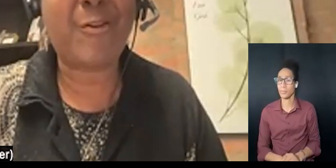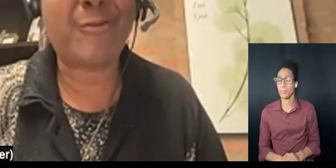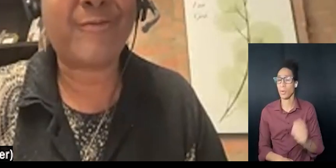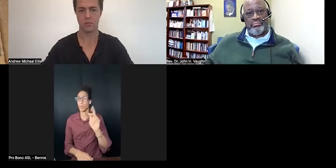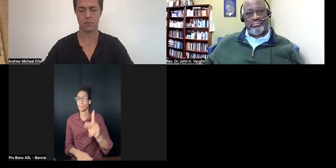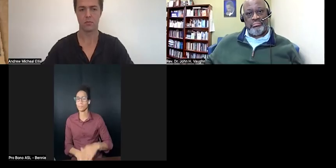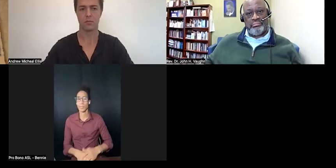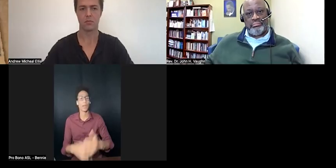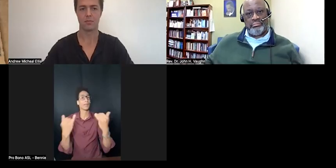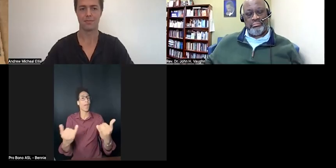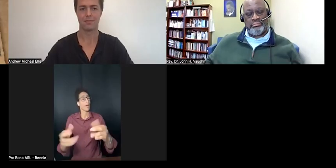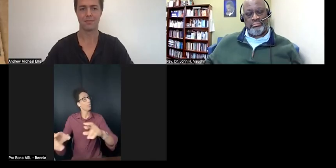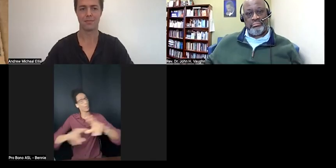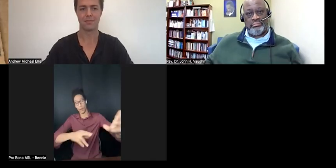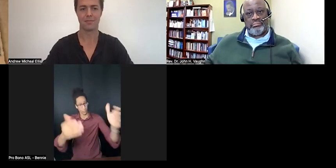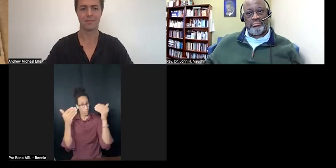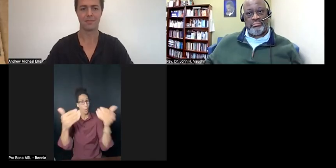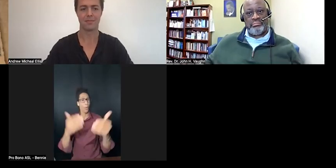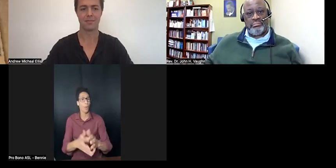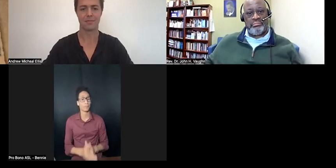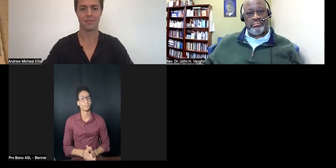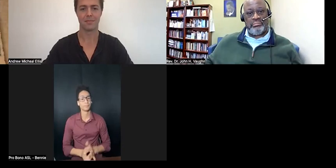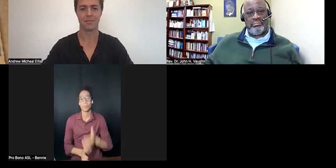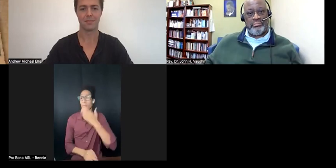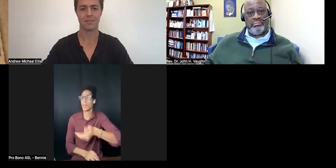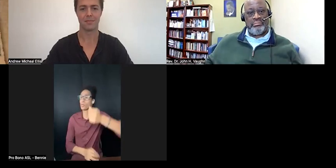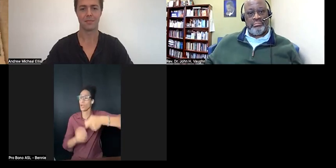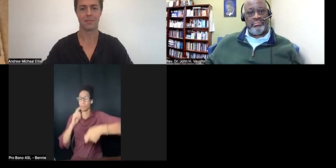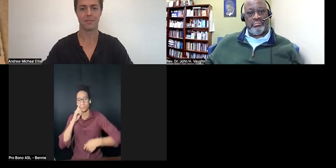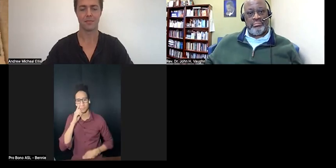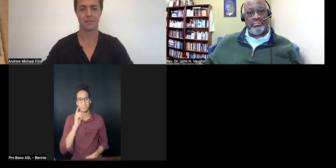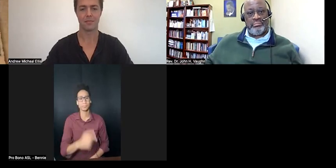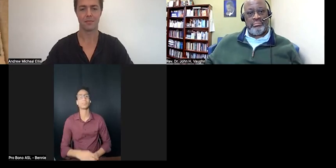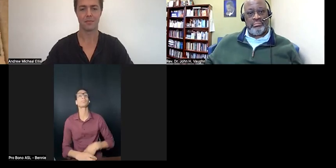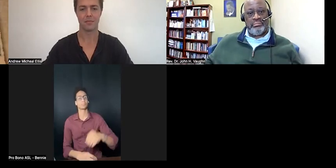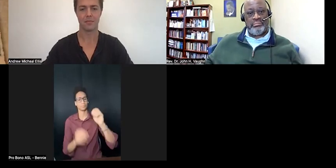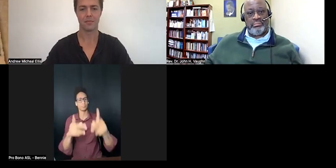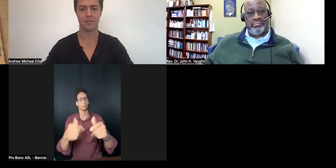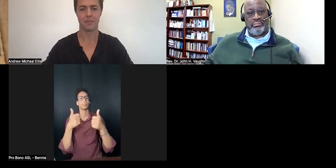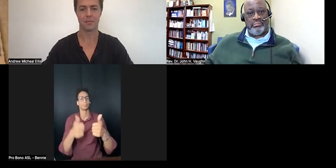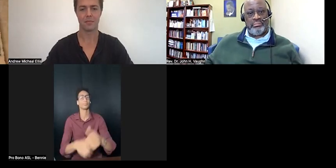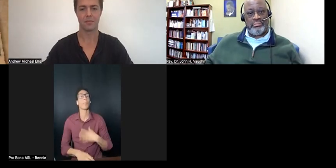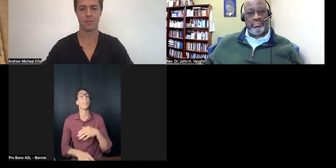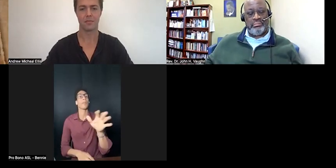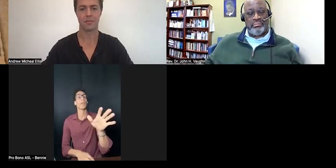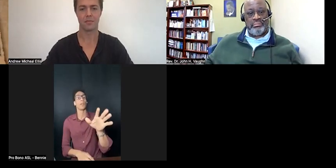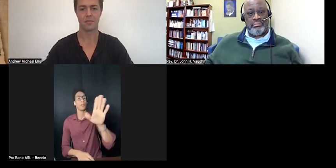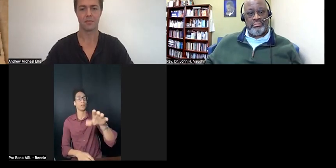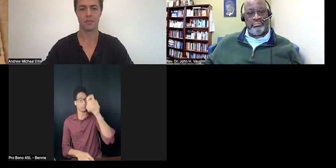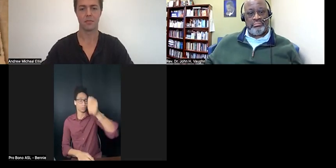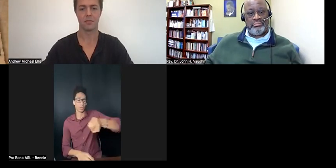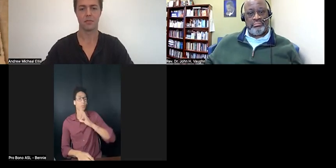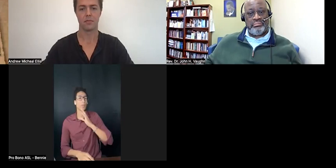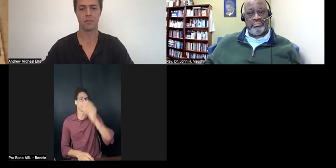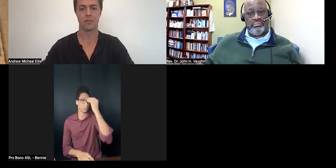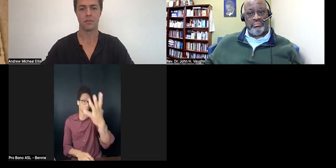Let's go. Thank you. Thank you. I feel blessed. I feel blessed with that. I just want to also let the participants know, the